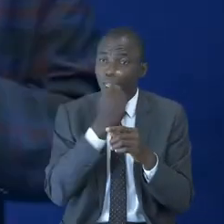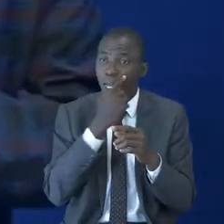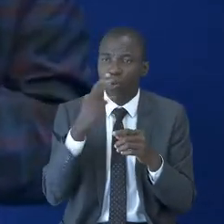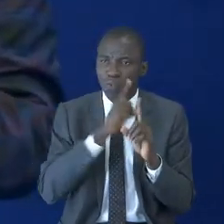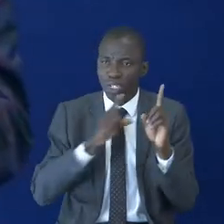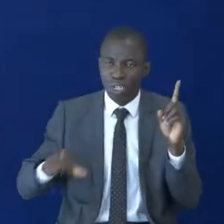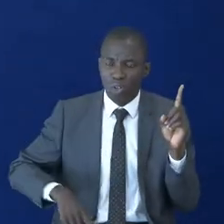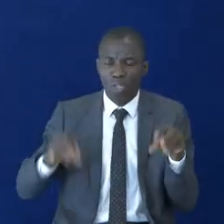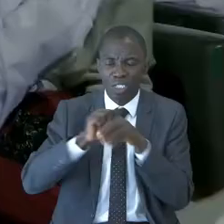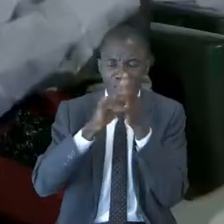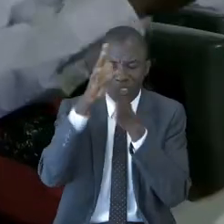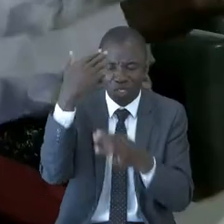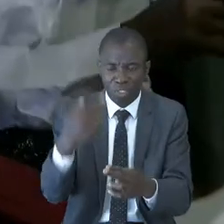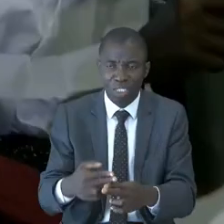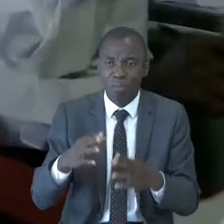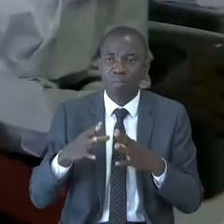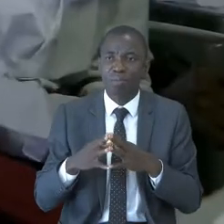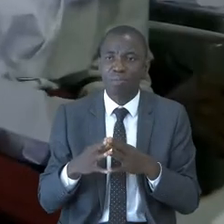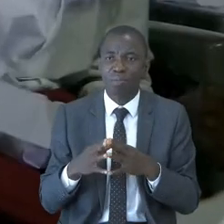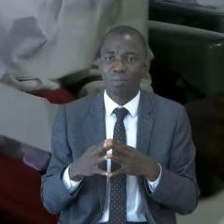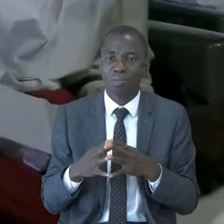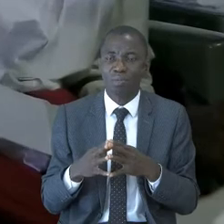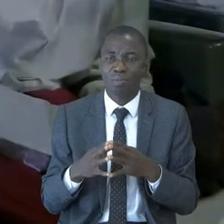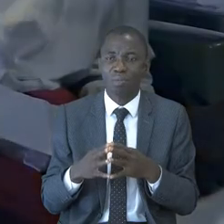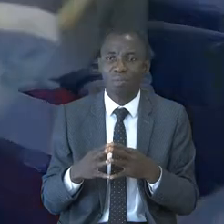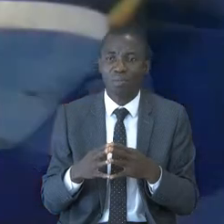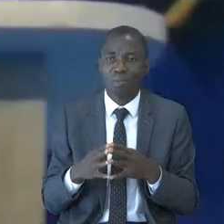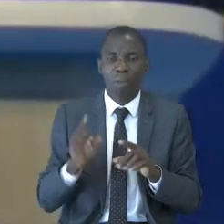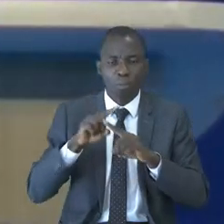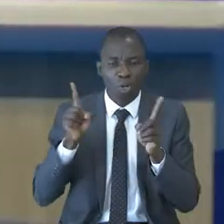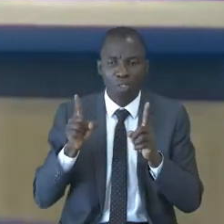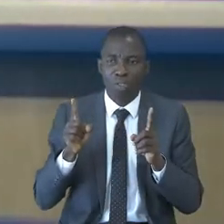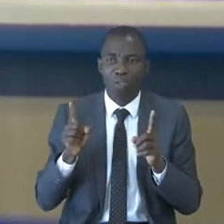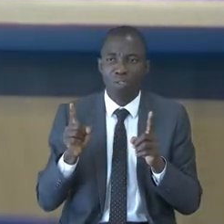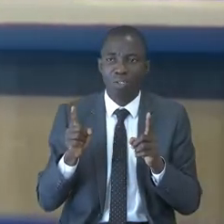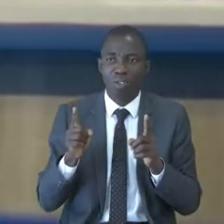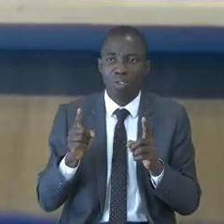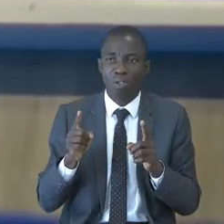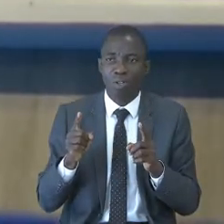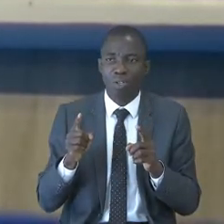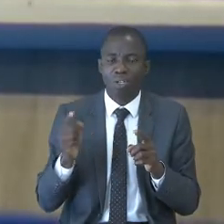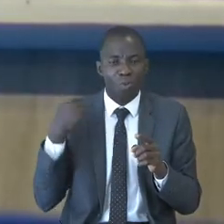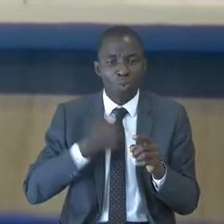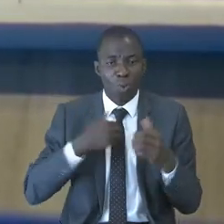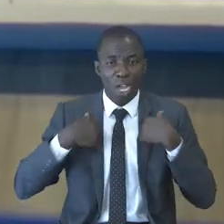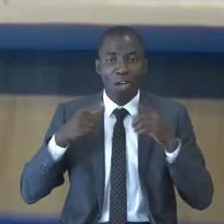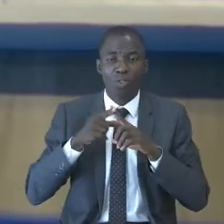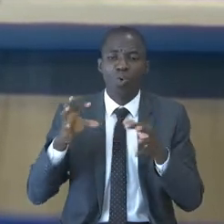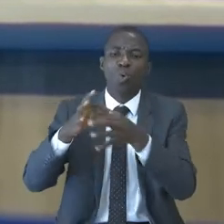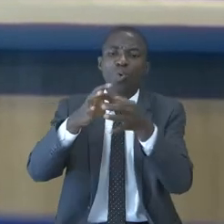Lord in Jesus' name. But we have to cooperate with